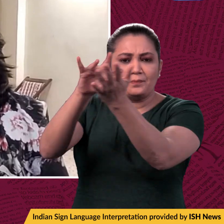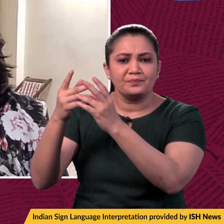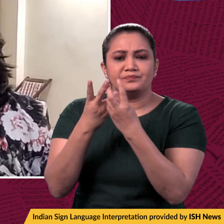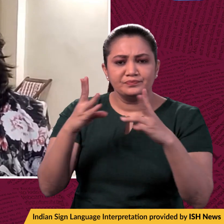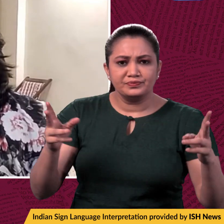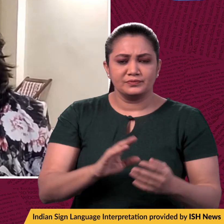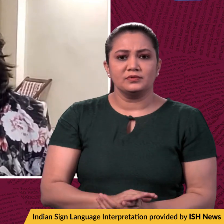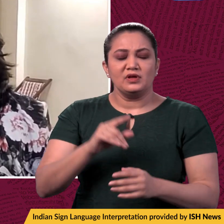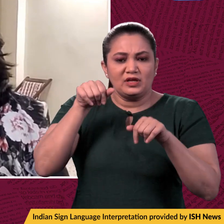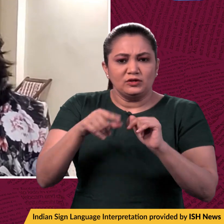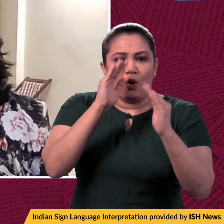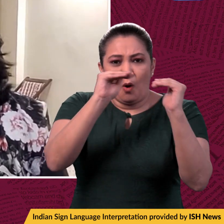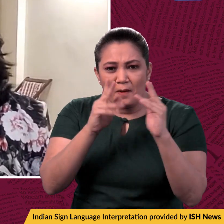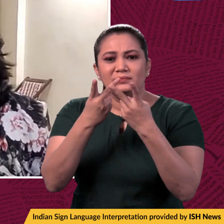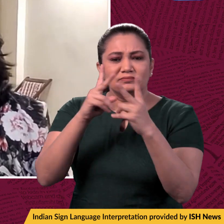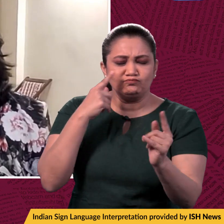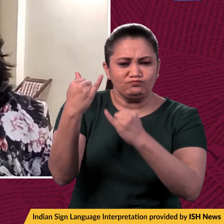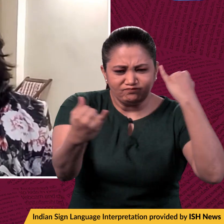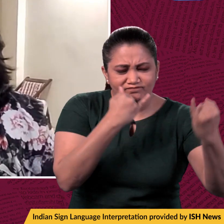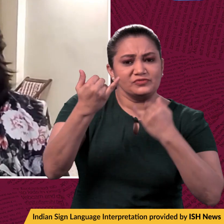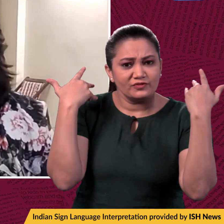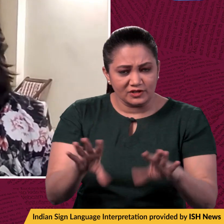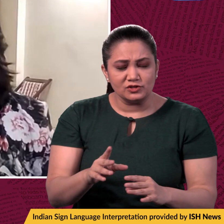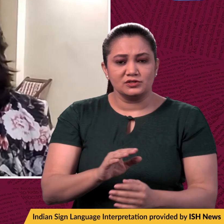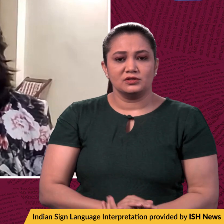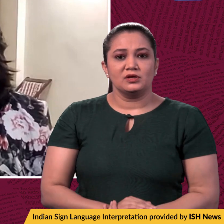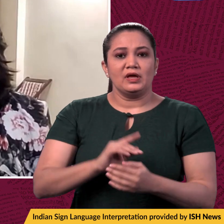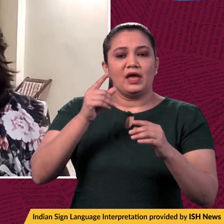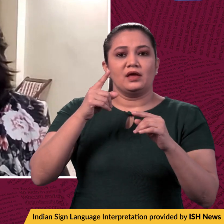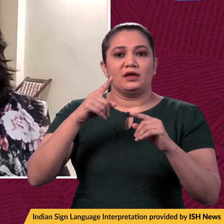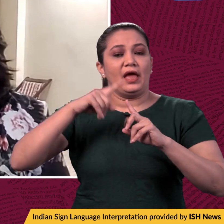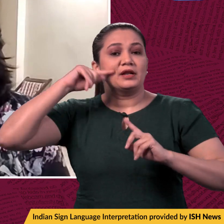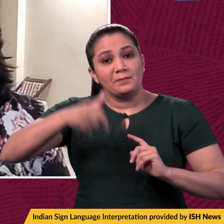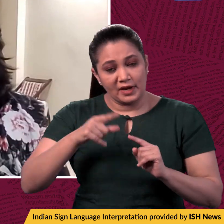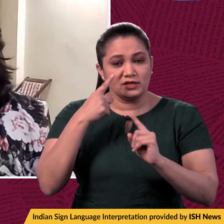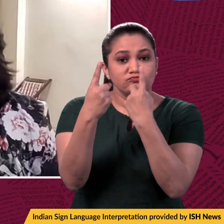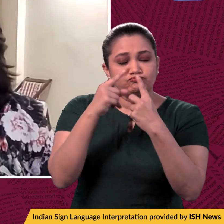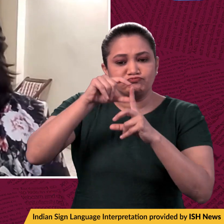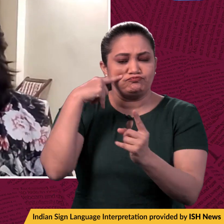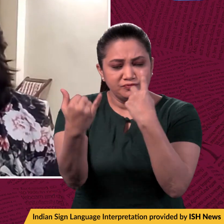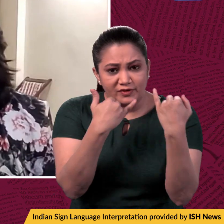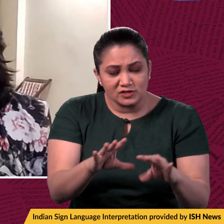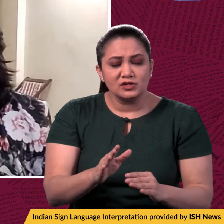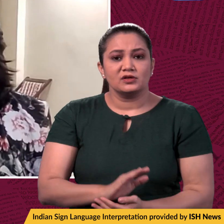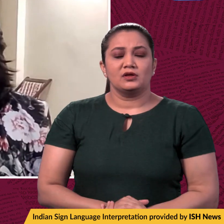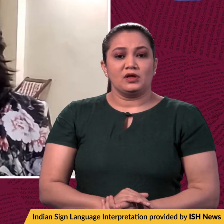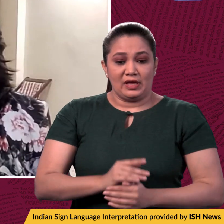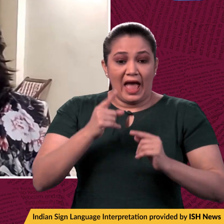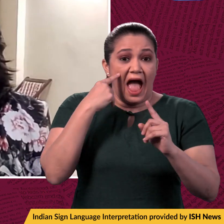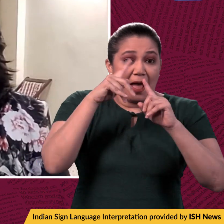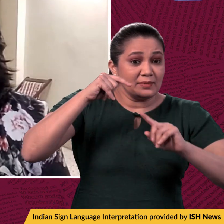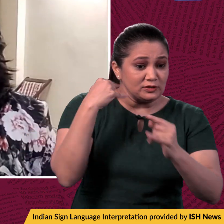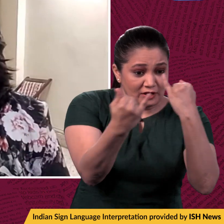other locations owned by Ms. Ramakrishna and others were searched by the Income Tax Department, and this